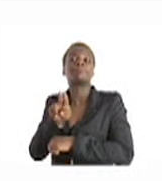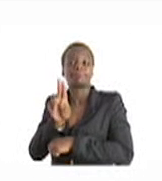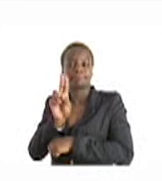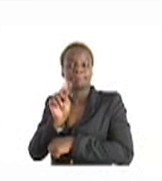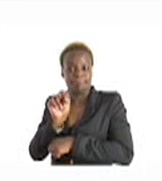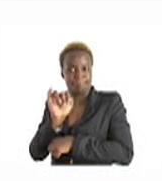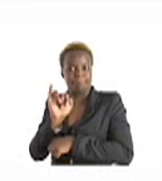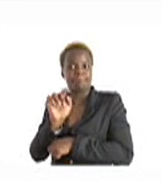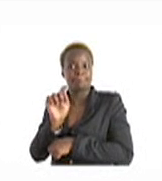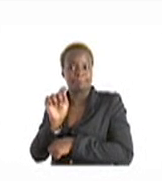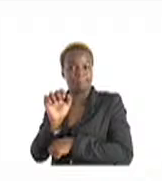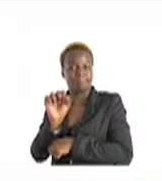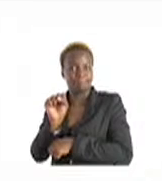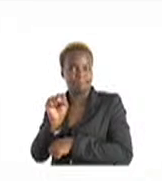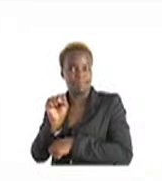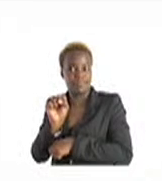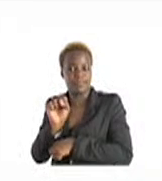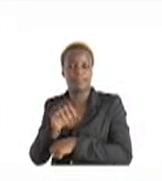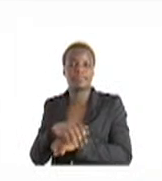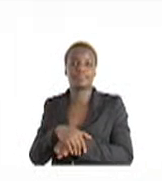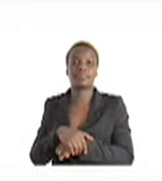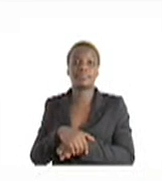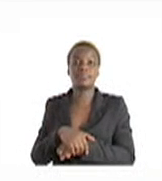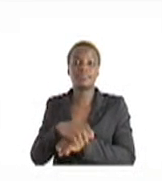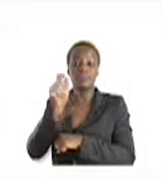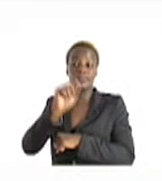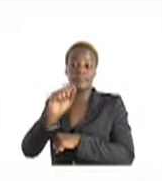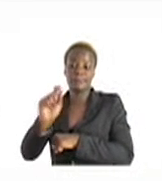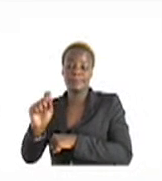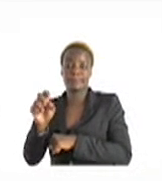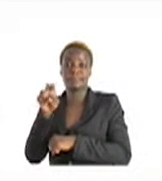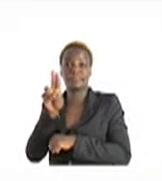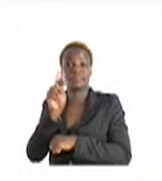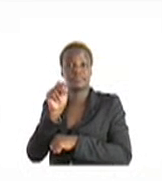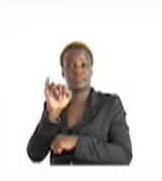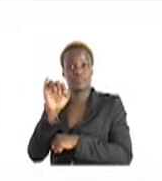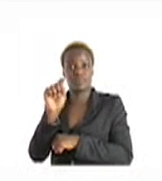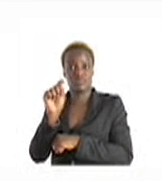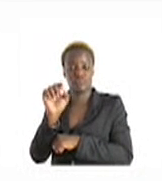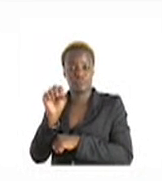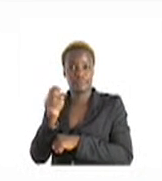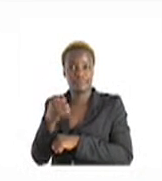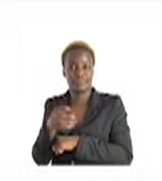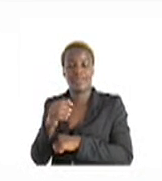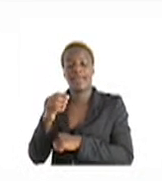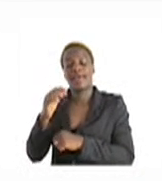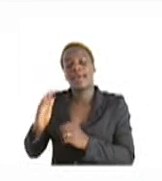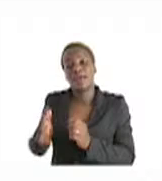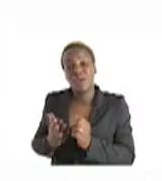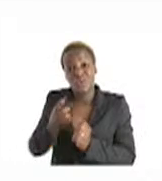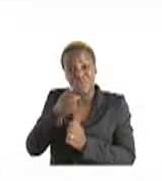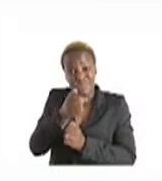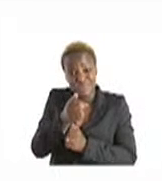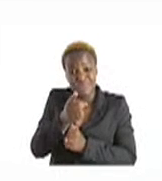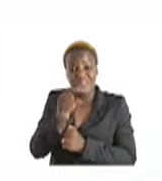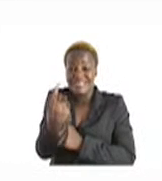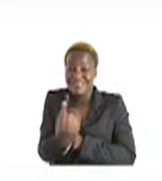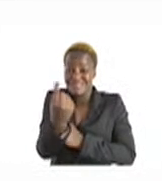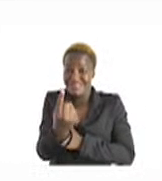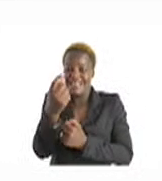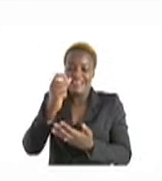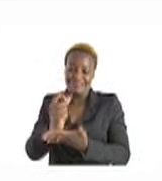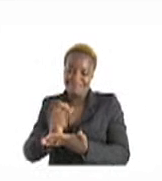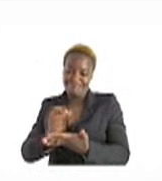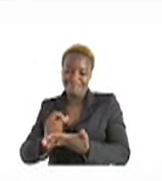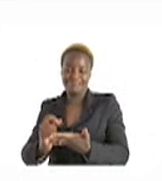you write the units there. All right, and I would like for you to complete rest of the activities by writing